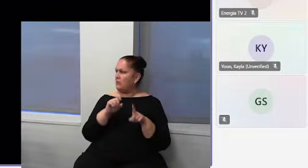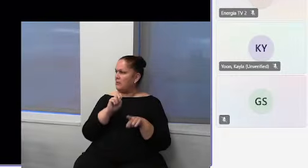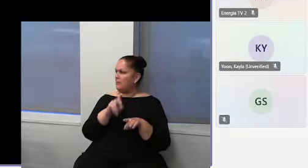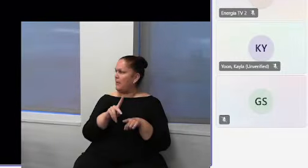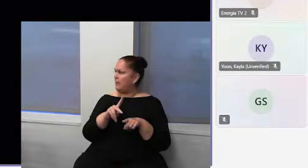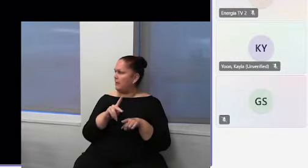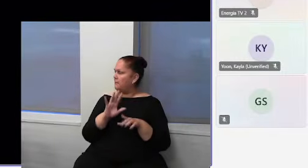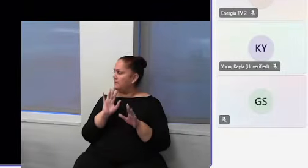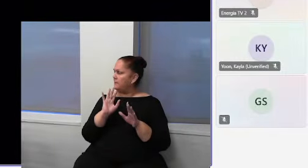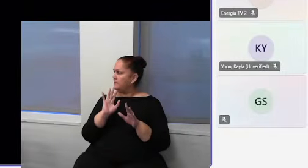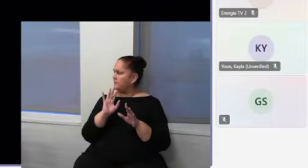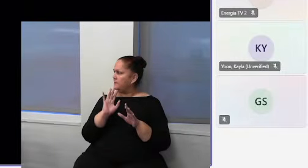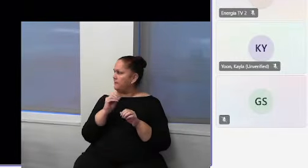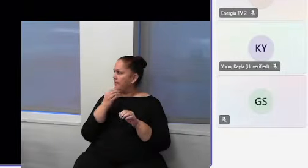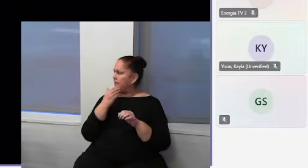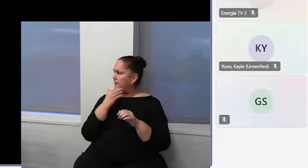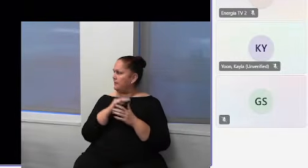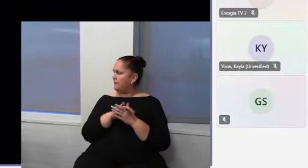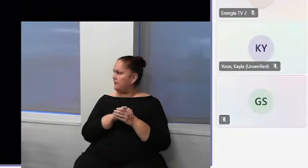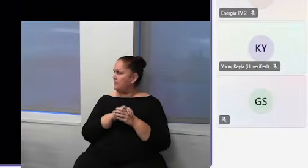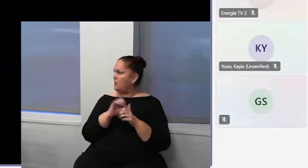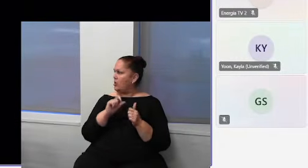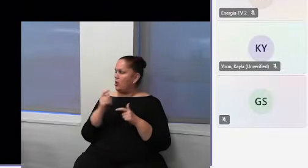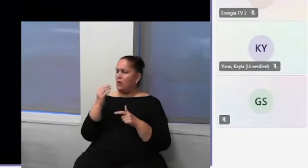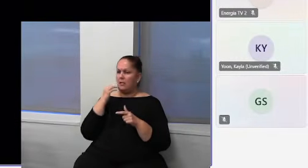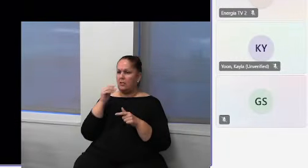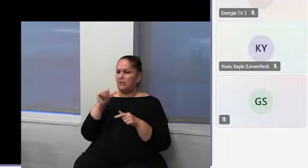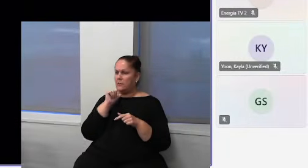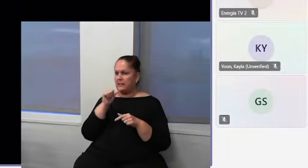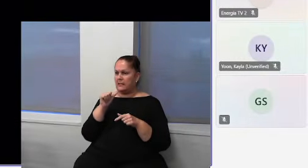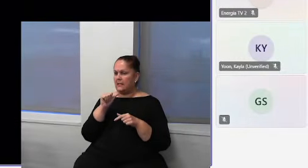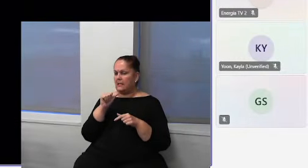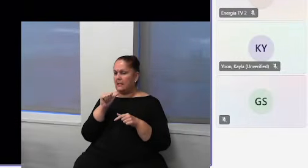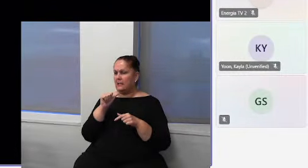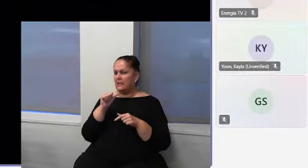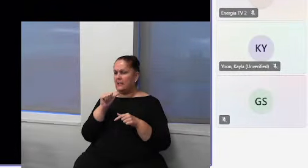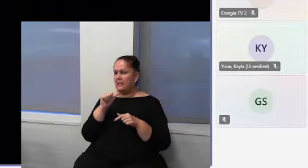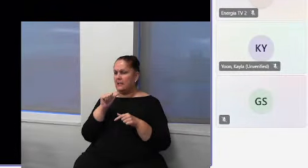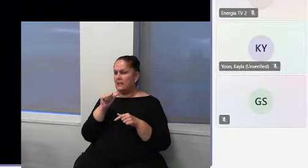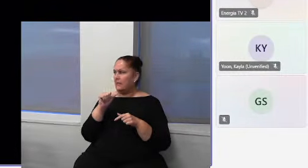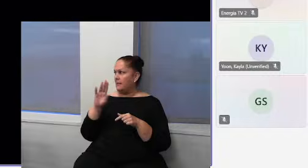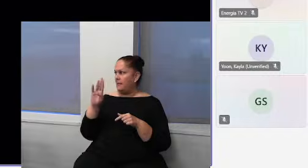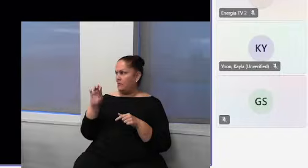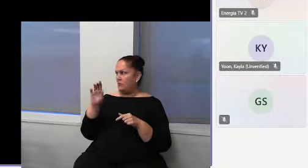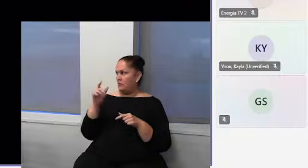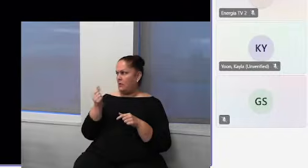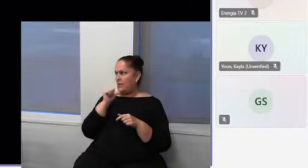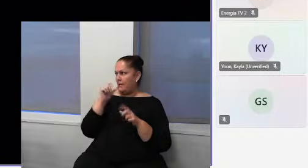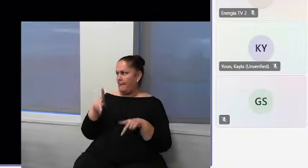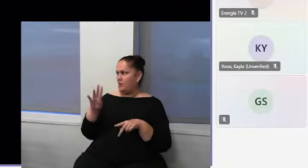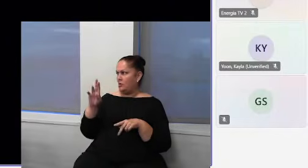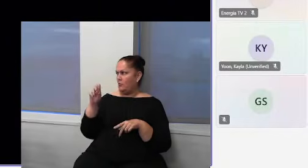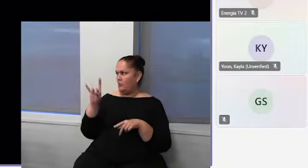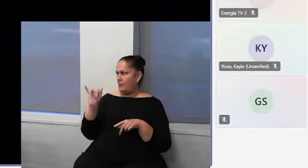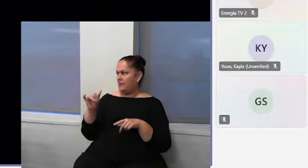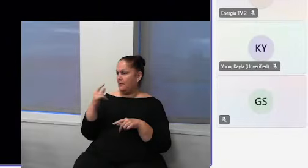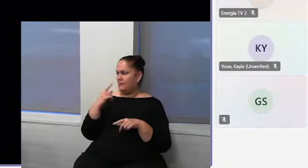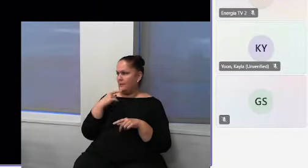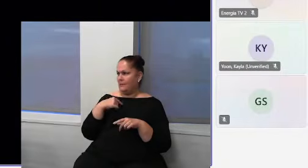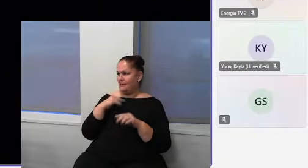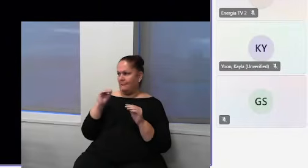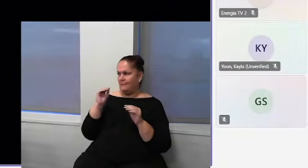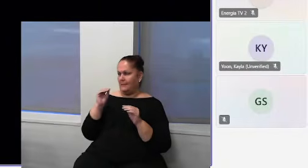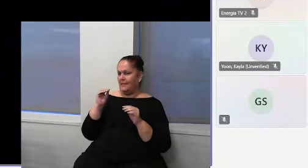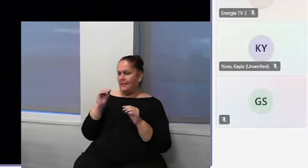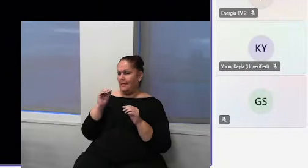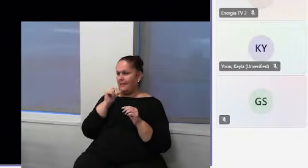interested in crossing her? Do we know? Well, all I know is that she was not on that Mr. Brady told me that there